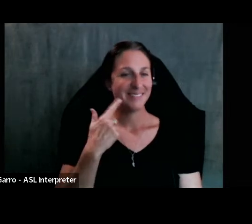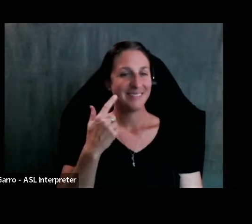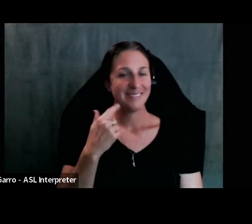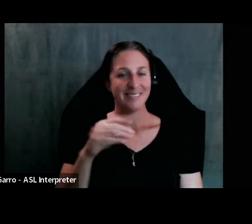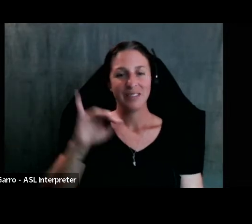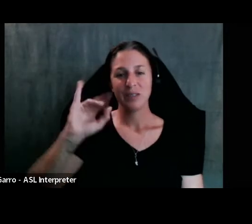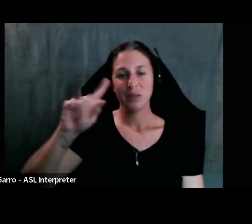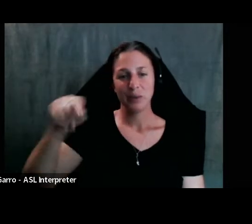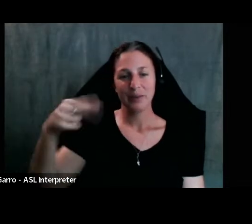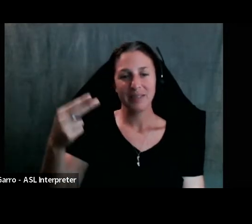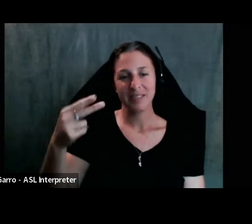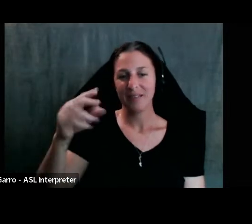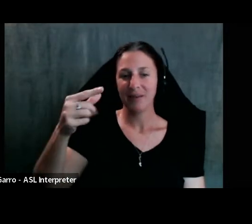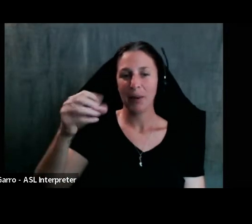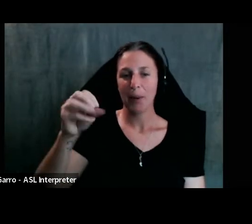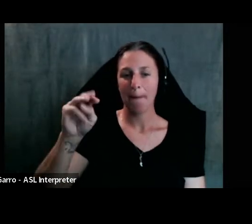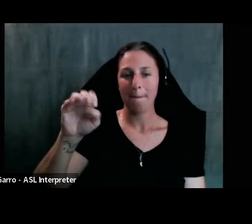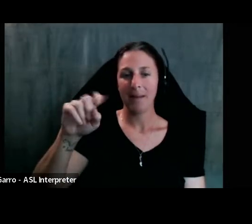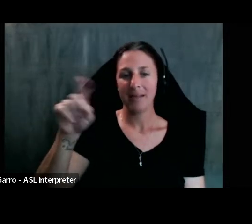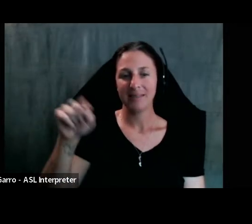Joseph Gomez.